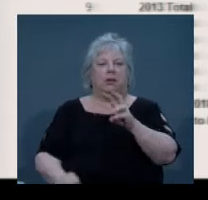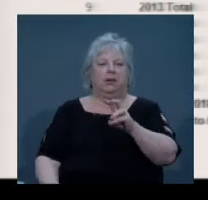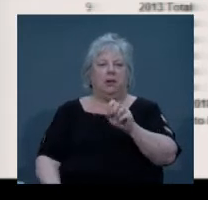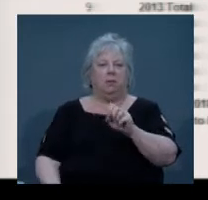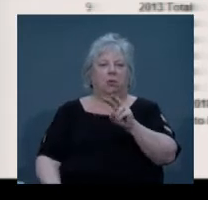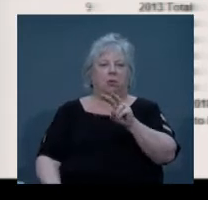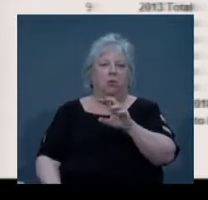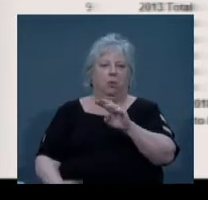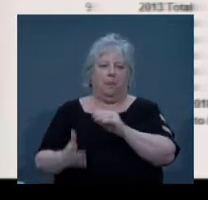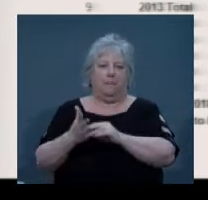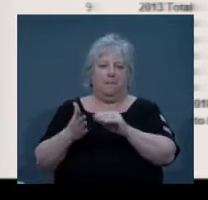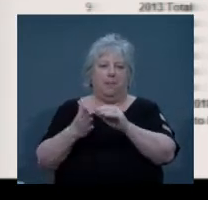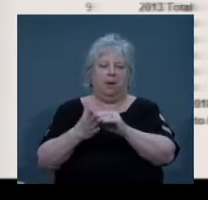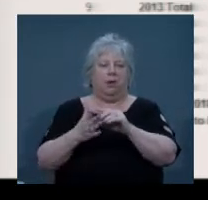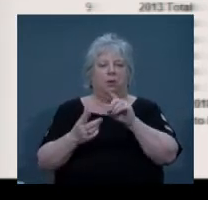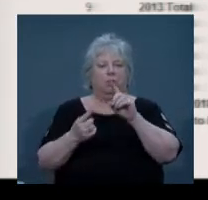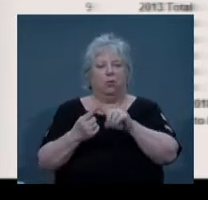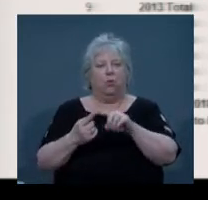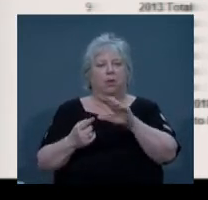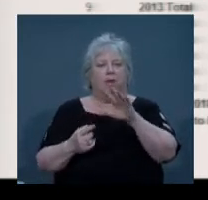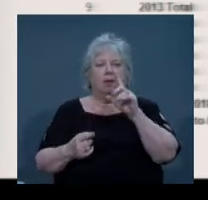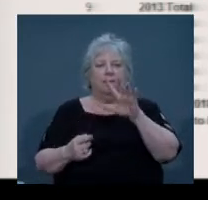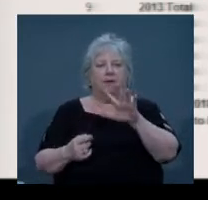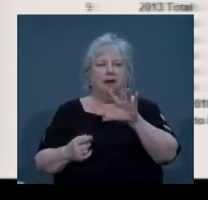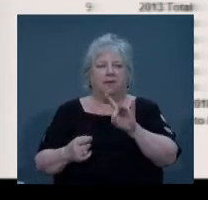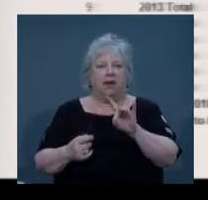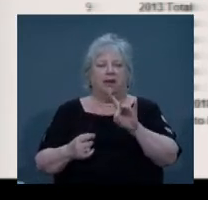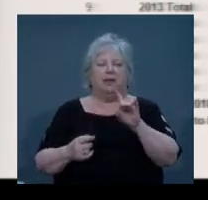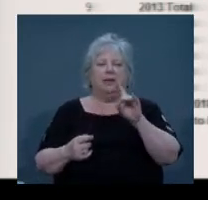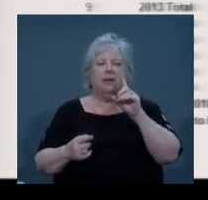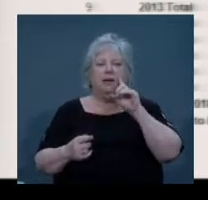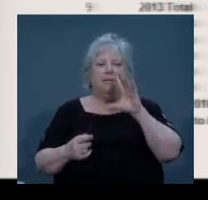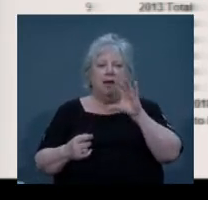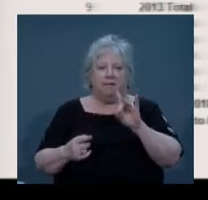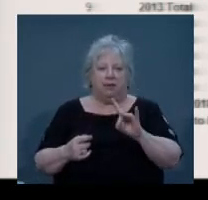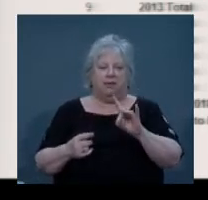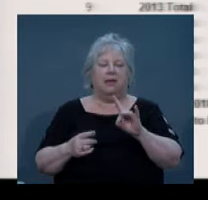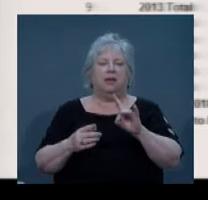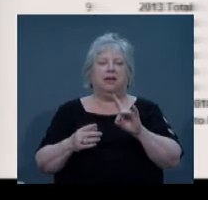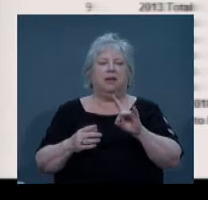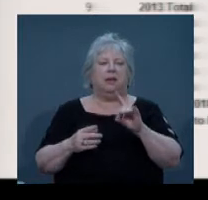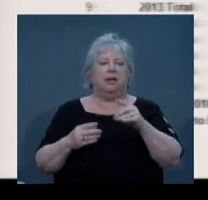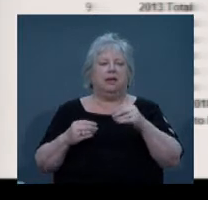16.2 million toward the 5/8 cent operating sales tax that supports